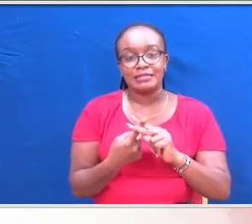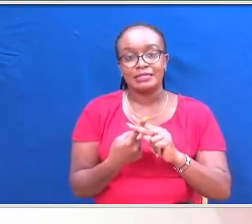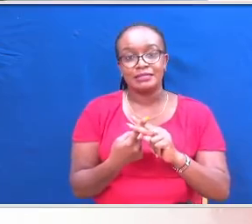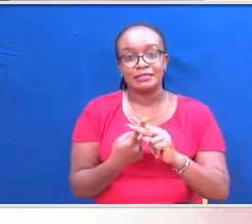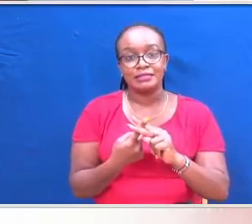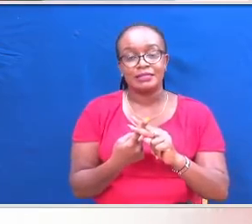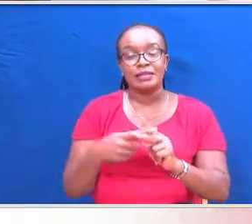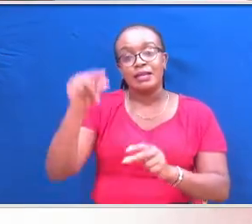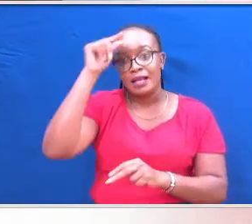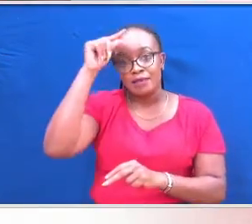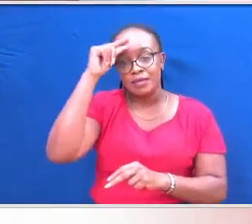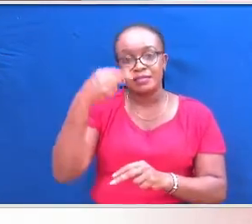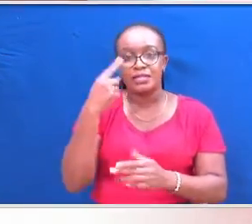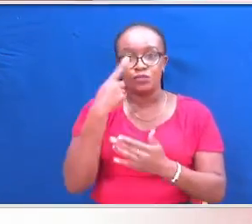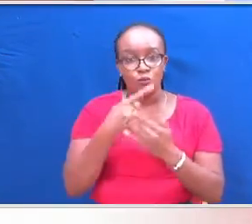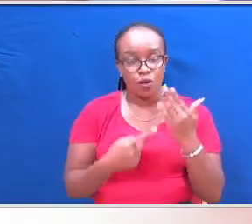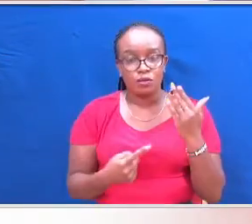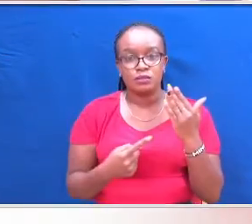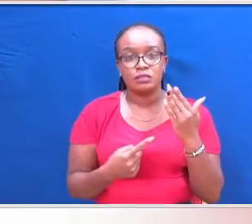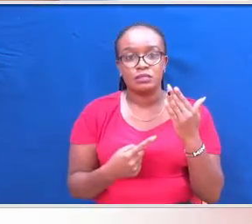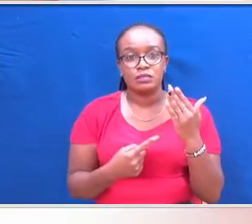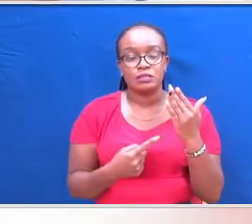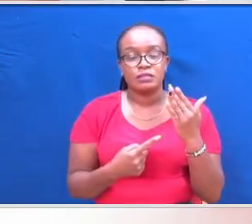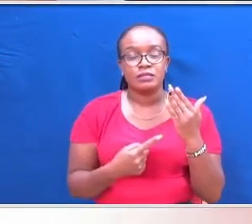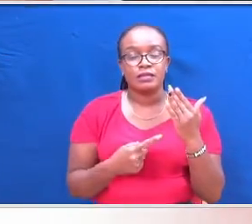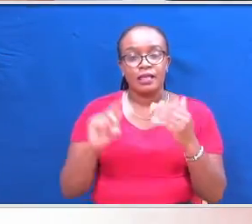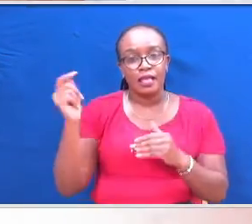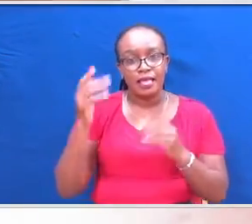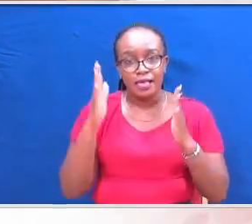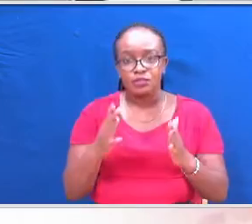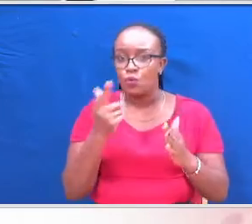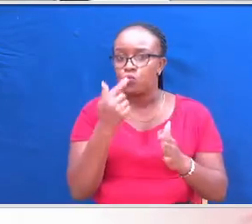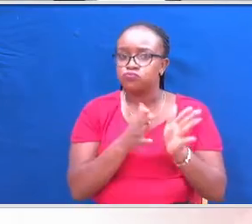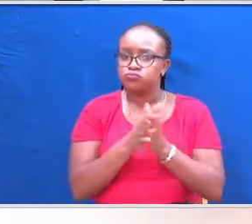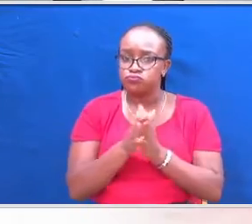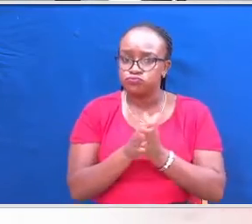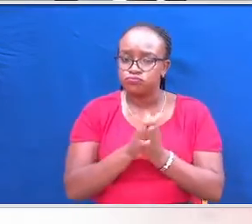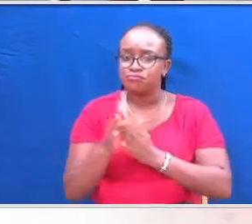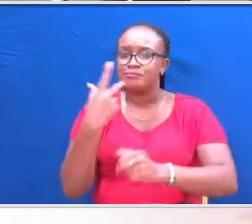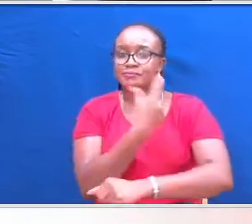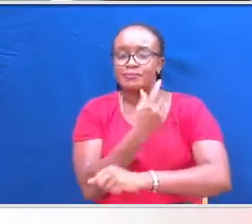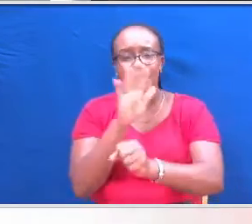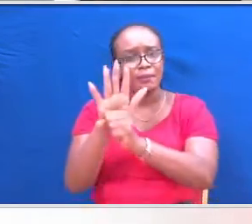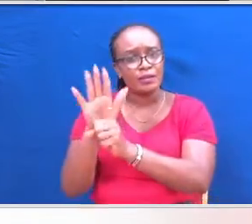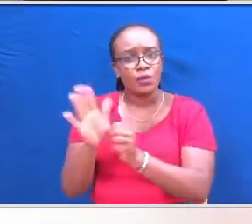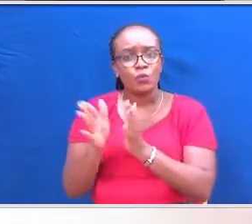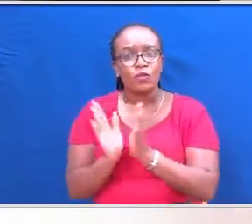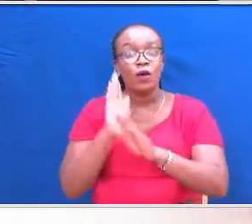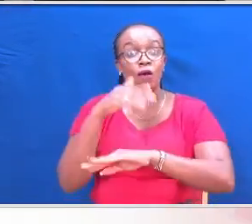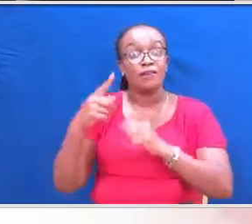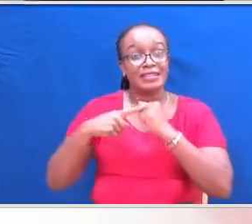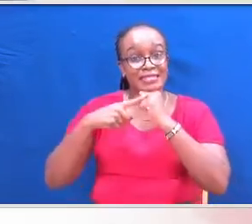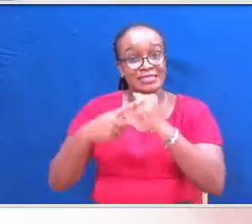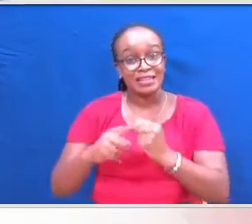sluggishly, the government says the uptake among Kenyans is fast rising, with over 600,000 persons having received